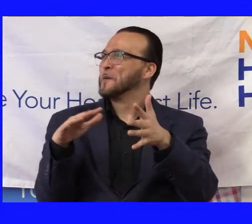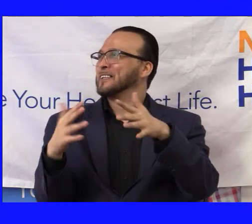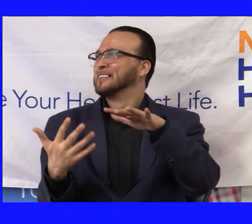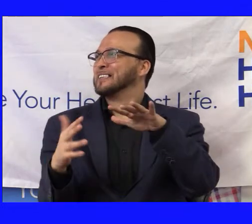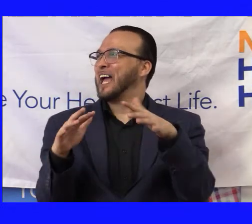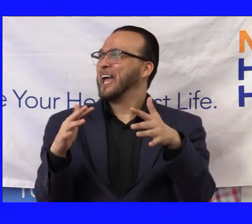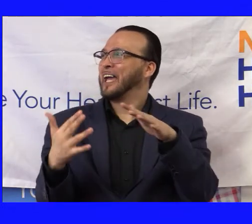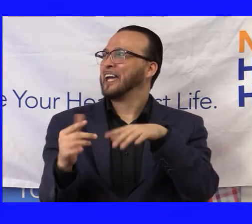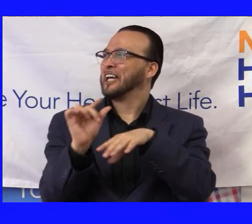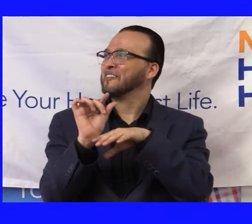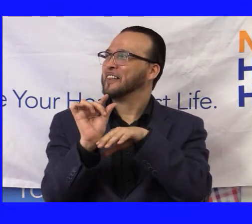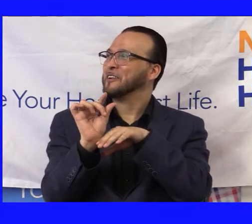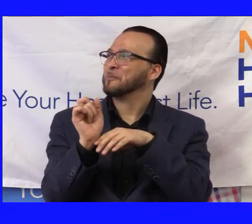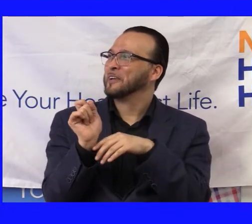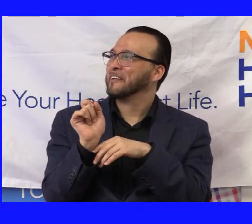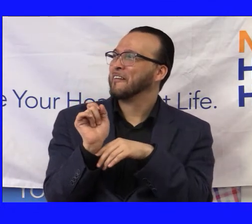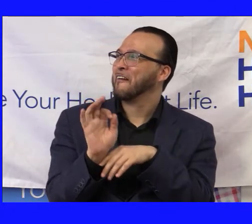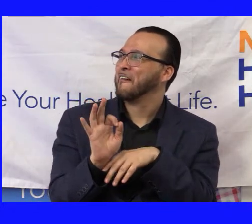of